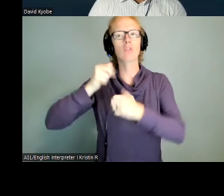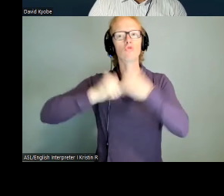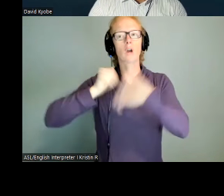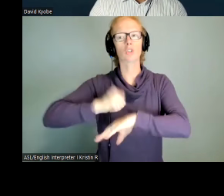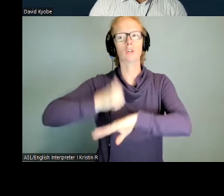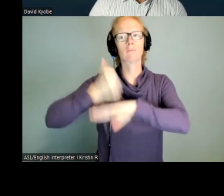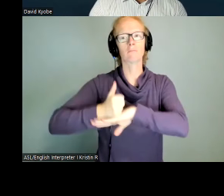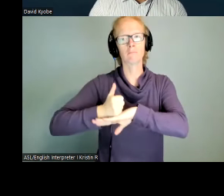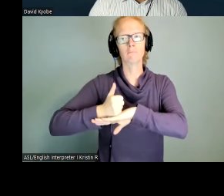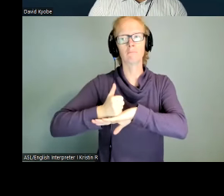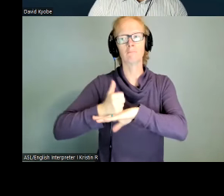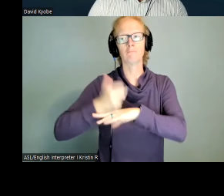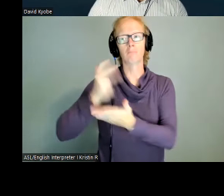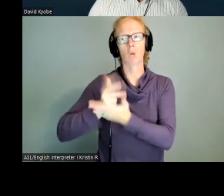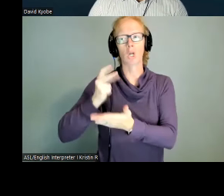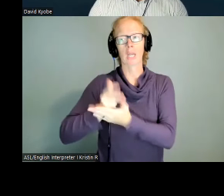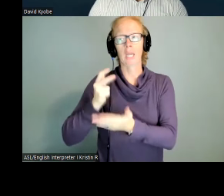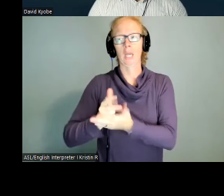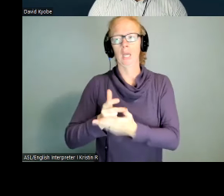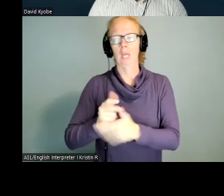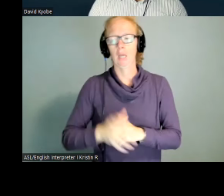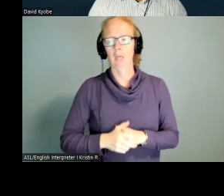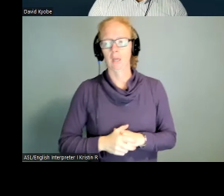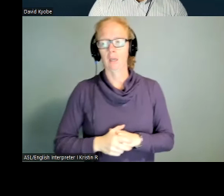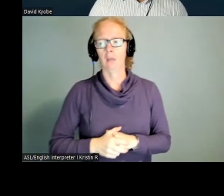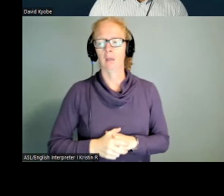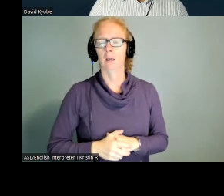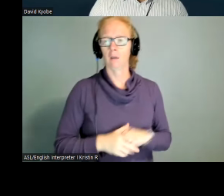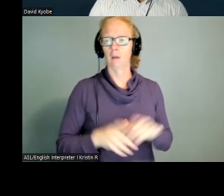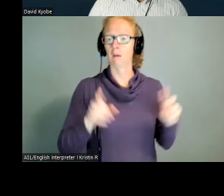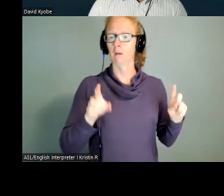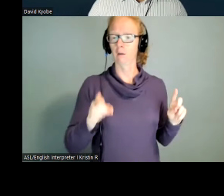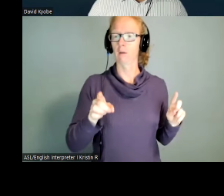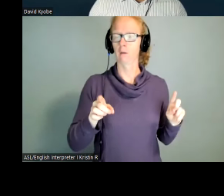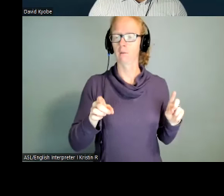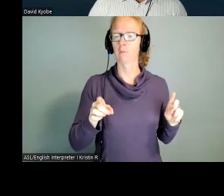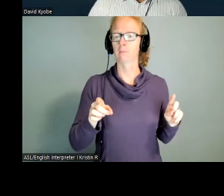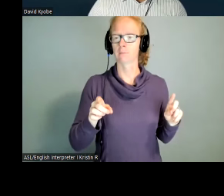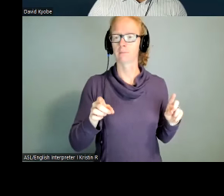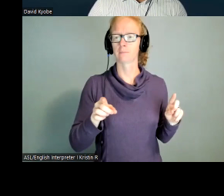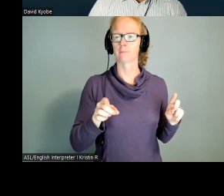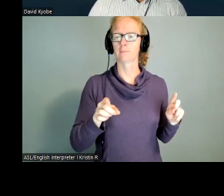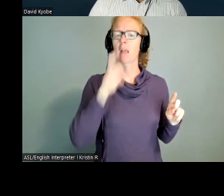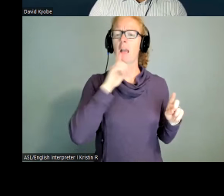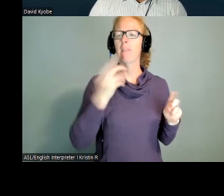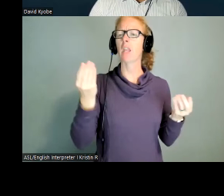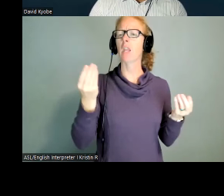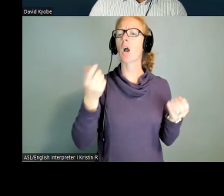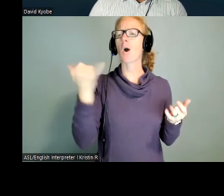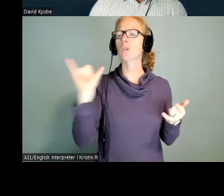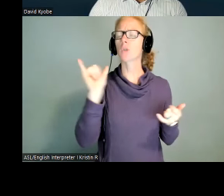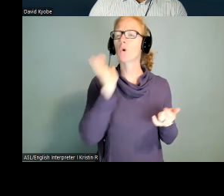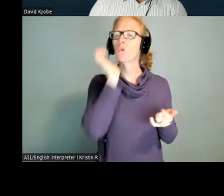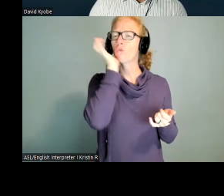between both buildings. She also suggested having a public promenade with green space and ground floor townhomes opening up to the